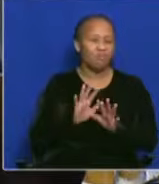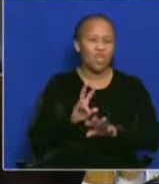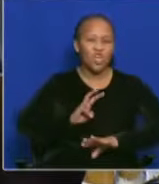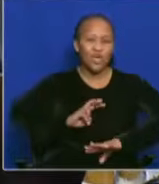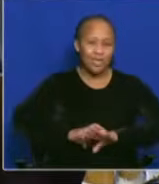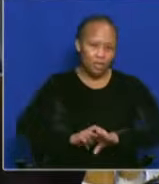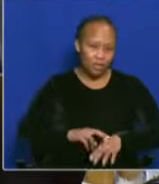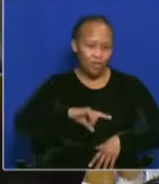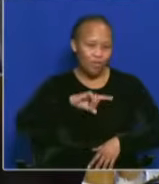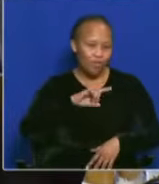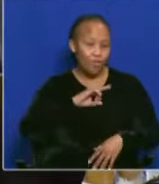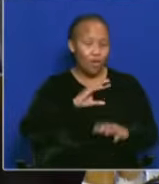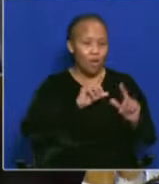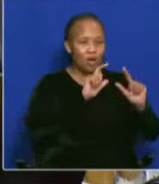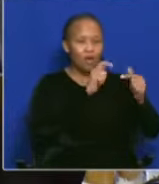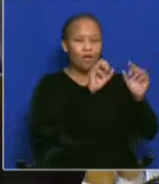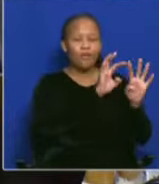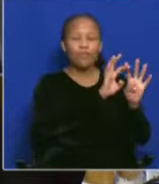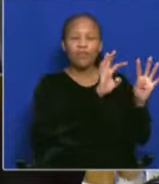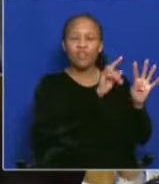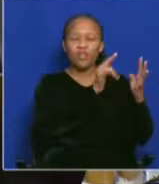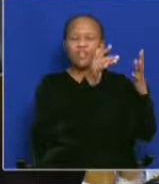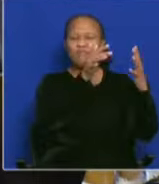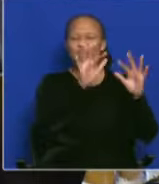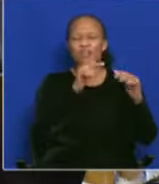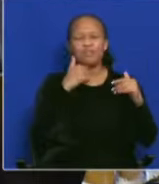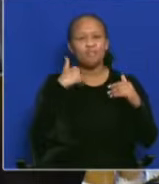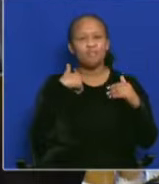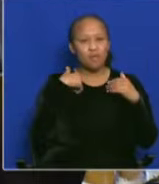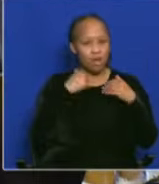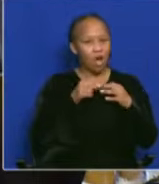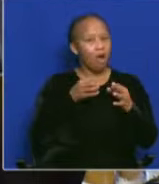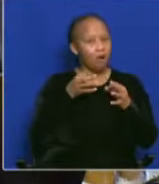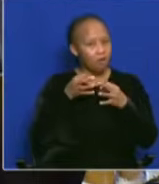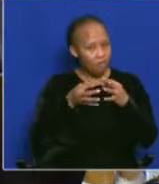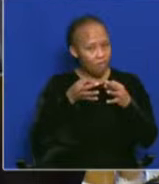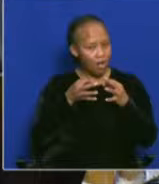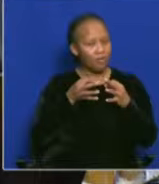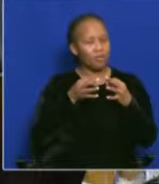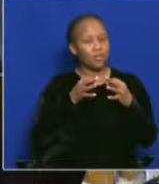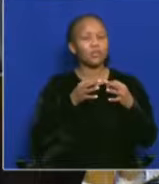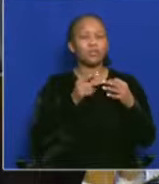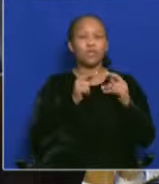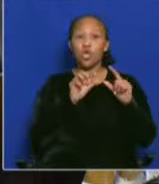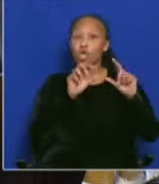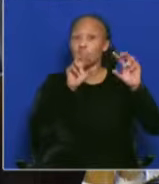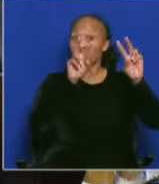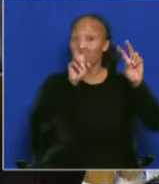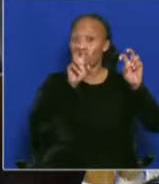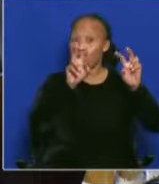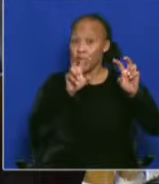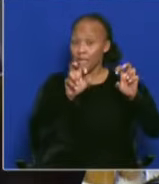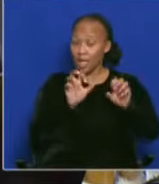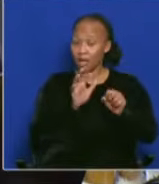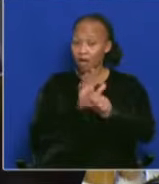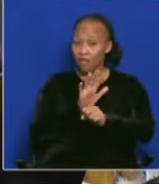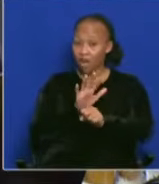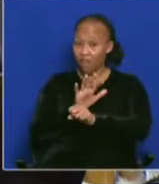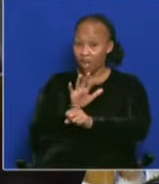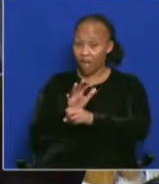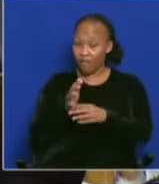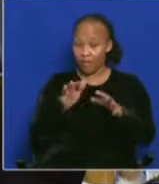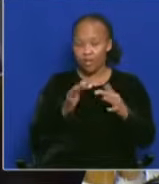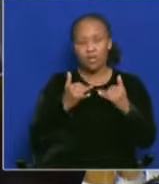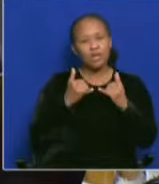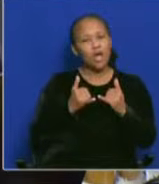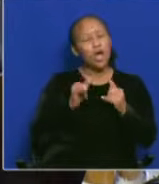commissioners the topics that they cover. So if I may skip over those, they are under different headings,